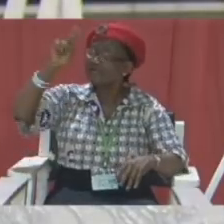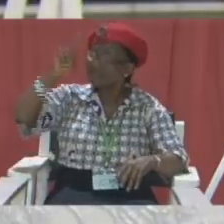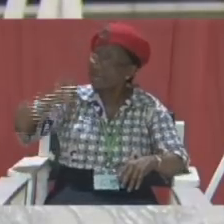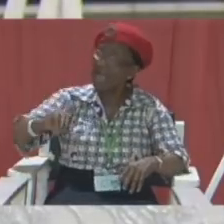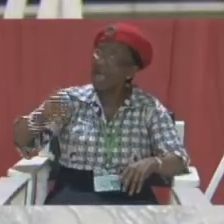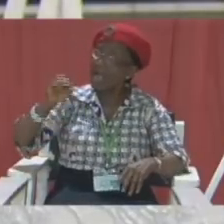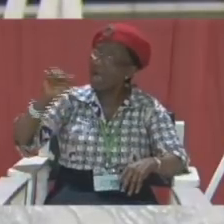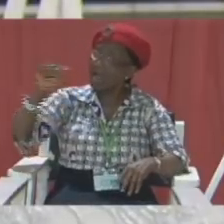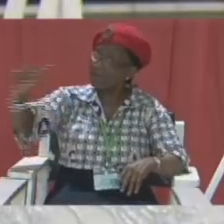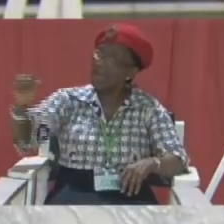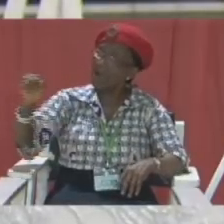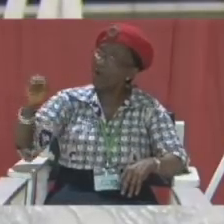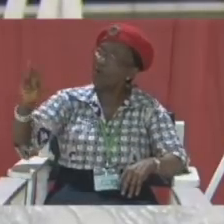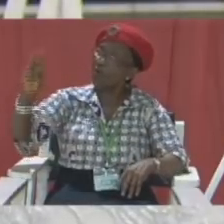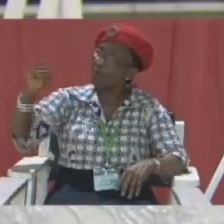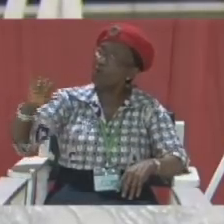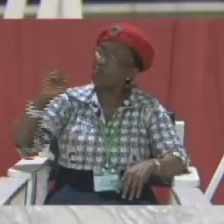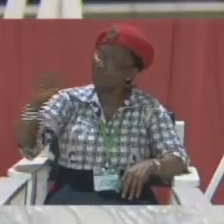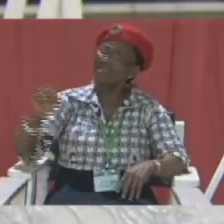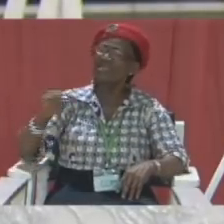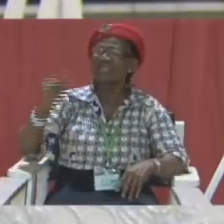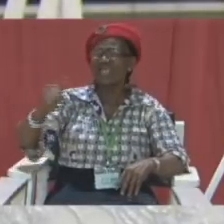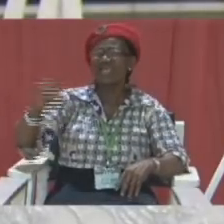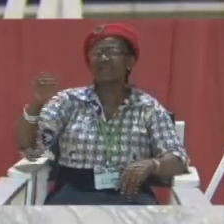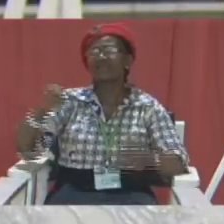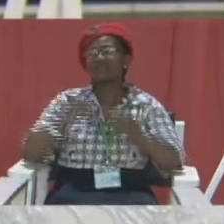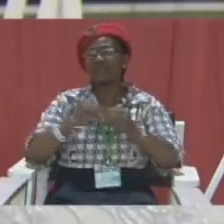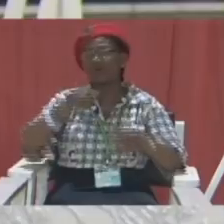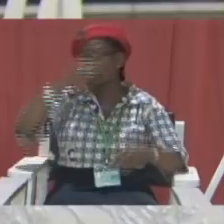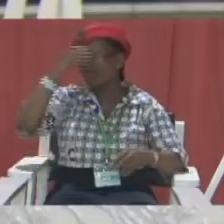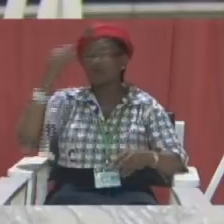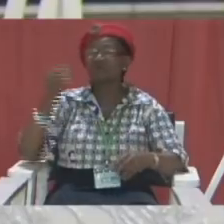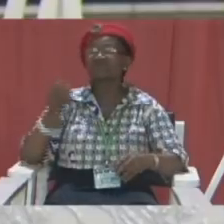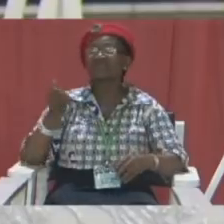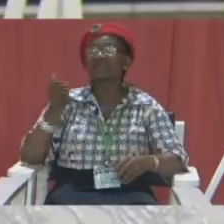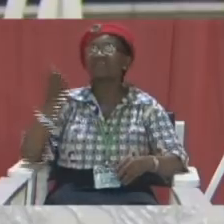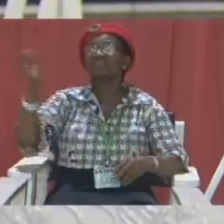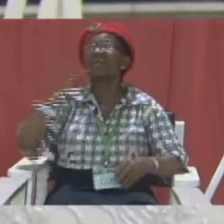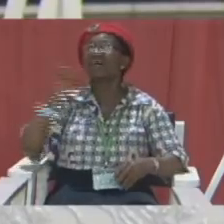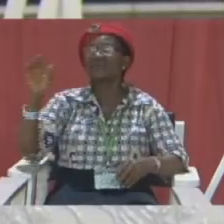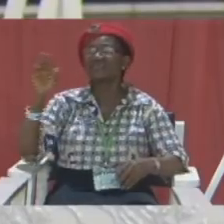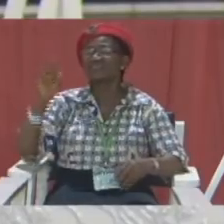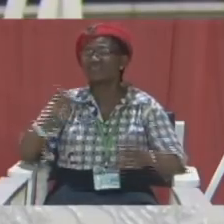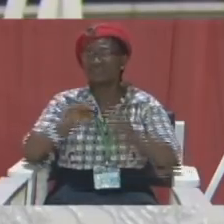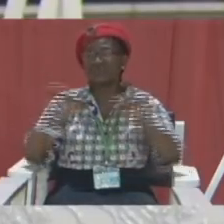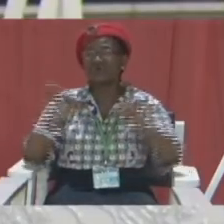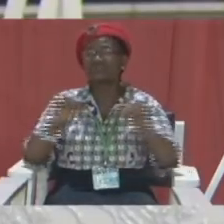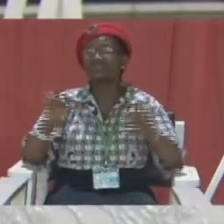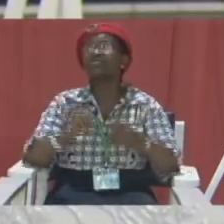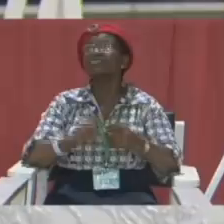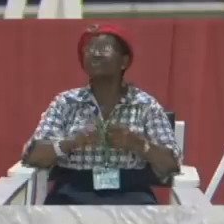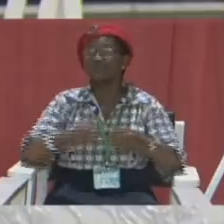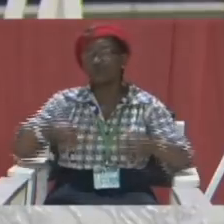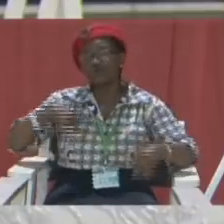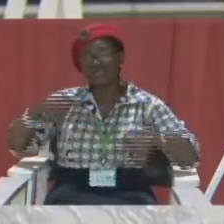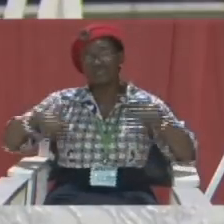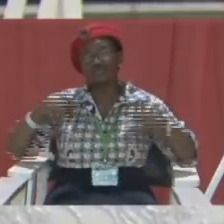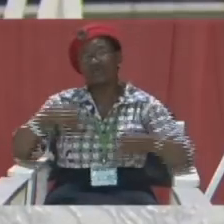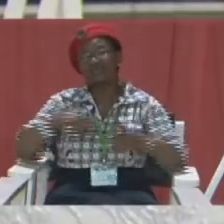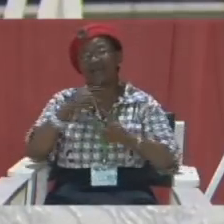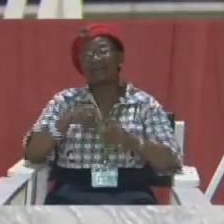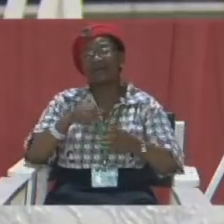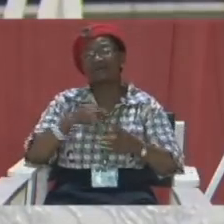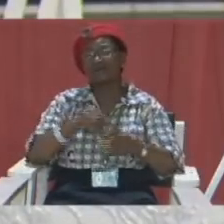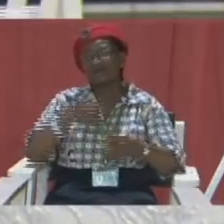there's nothing to rejoice about." Nigba ti Naomi ni so pe kan ma pe oni Naomi mo sugbon ki won ma pe